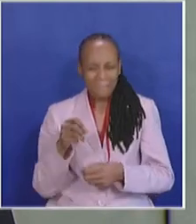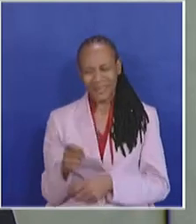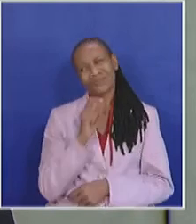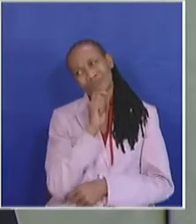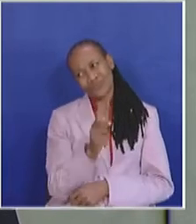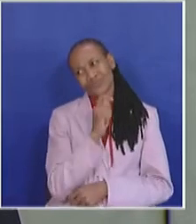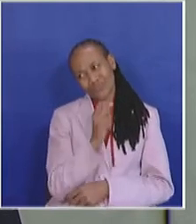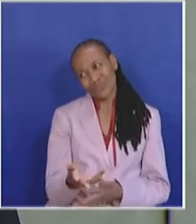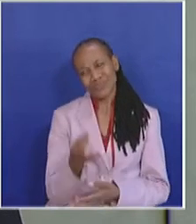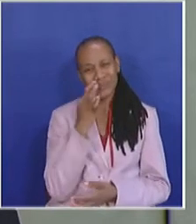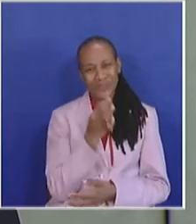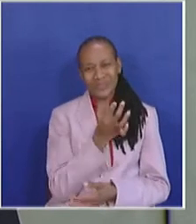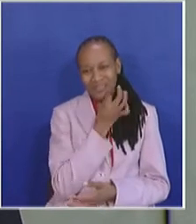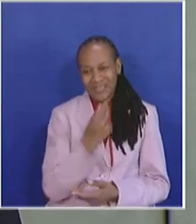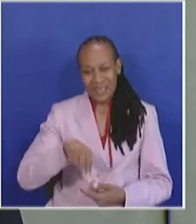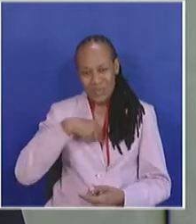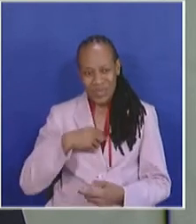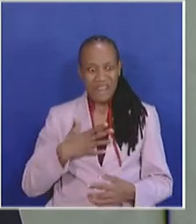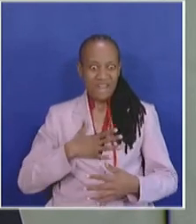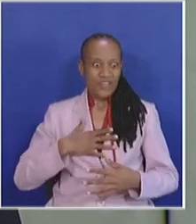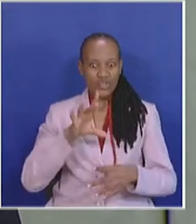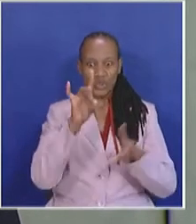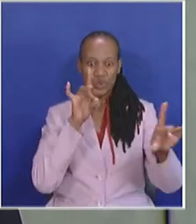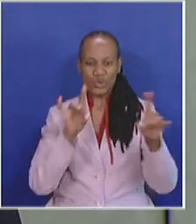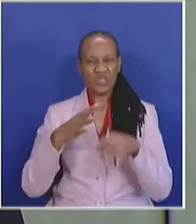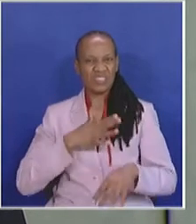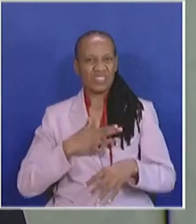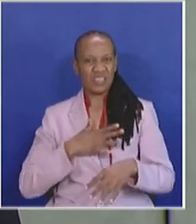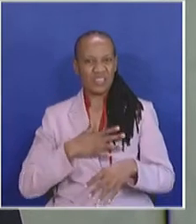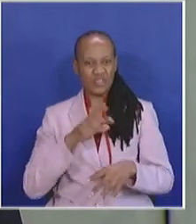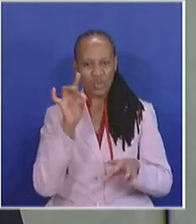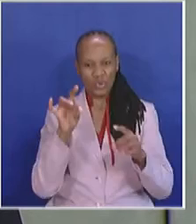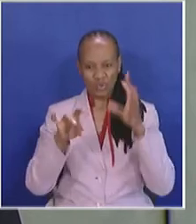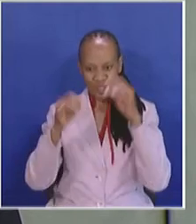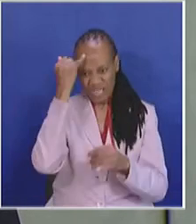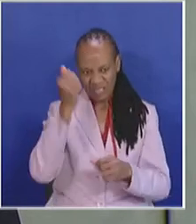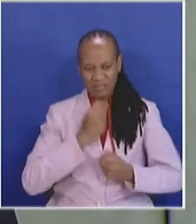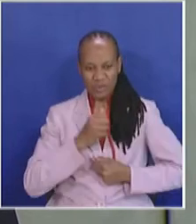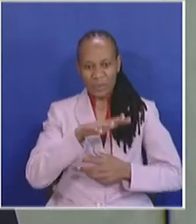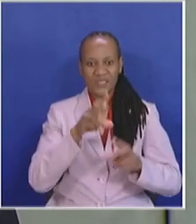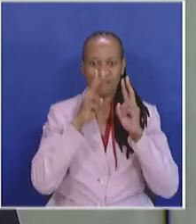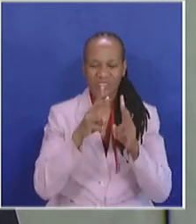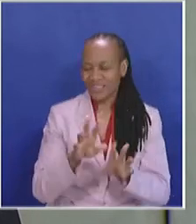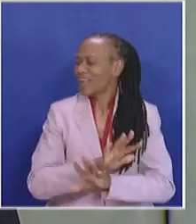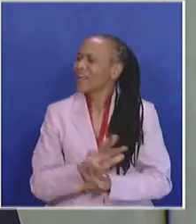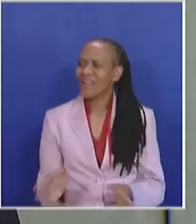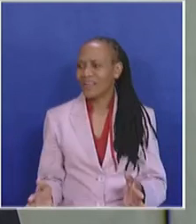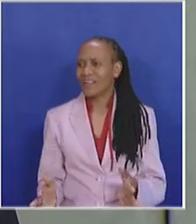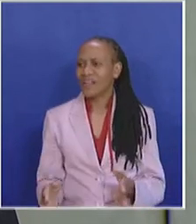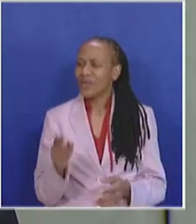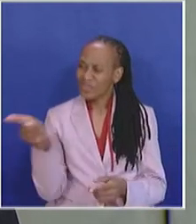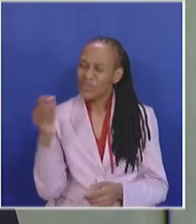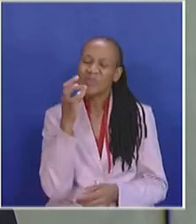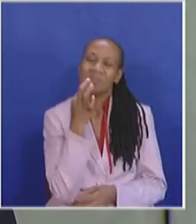to cherry-picked and feel-good projects is not only false, but almost nullifies national government efforts to stop